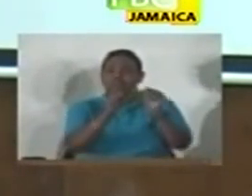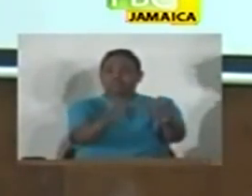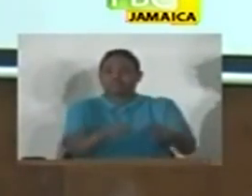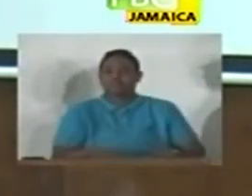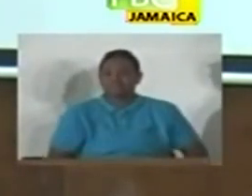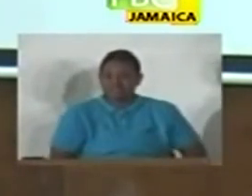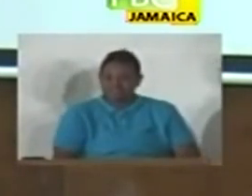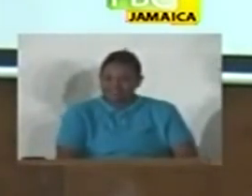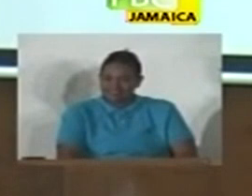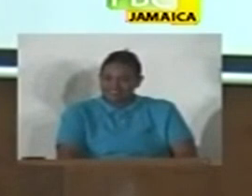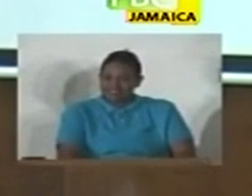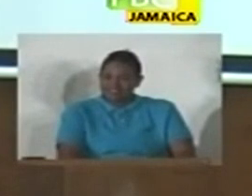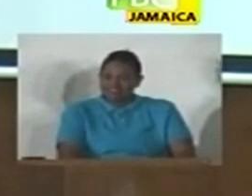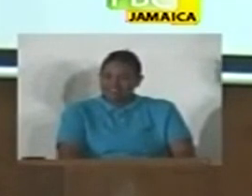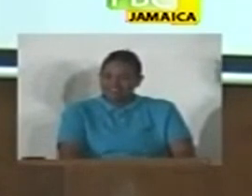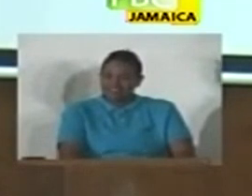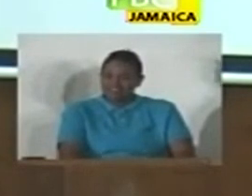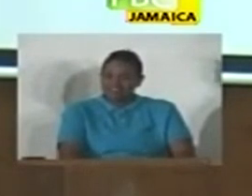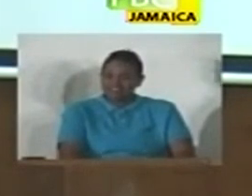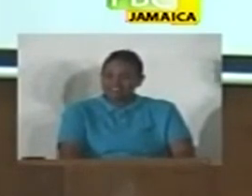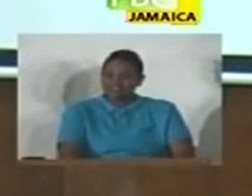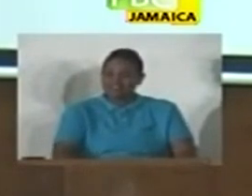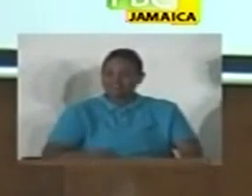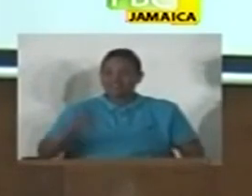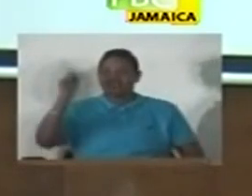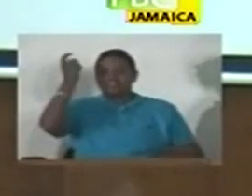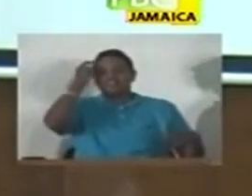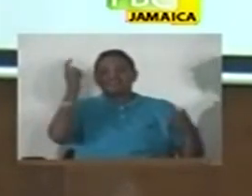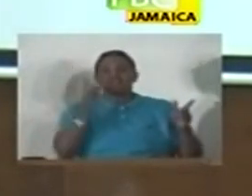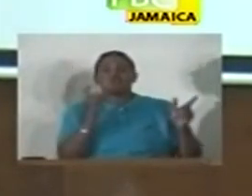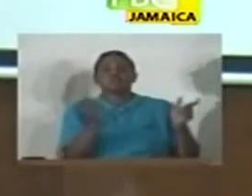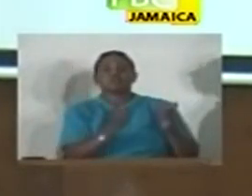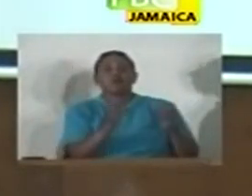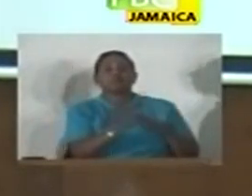It is the government for the small entrepreneurs.